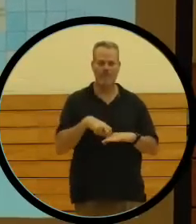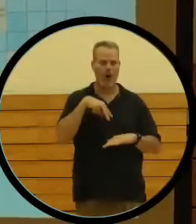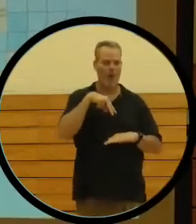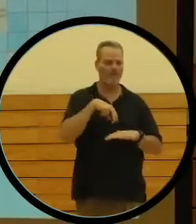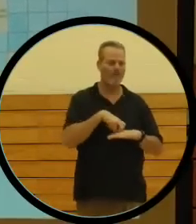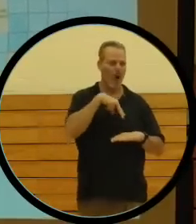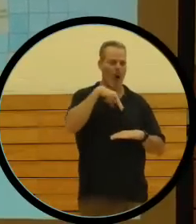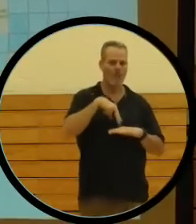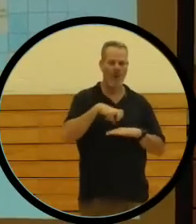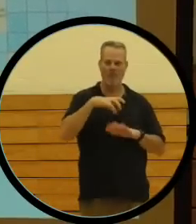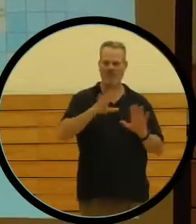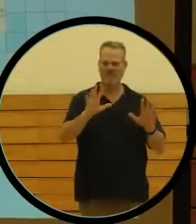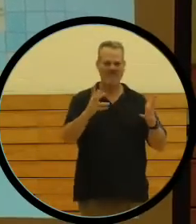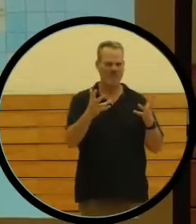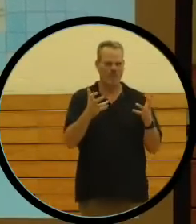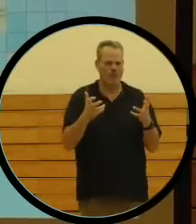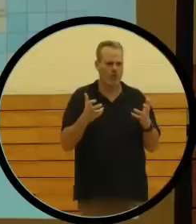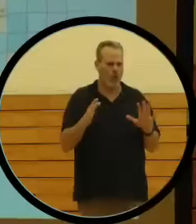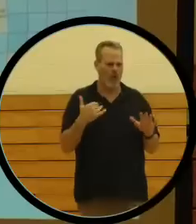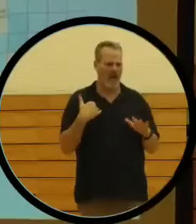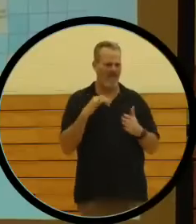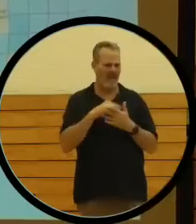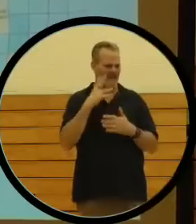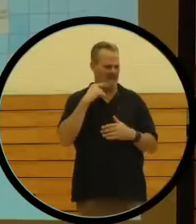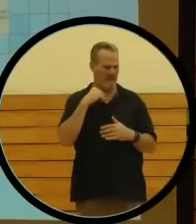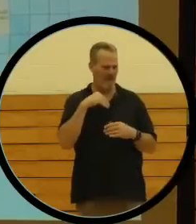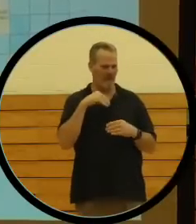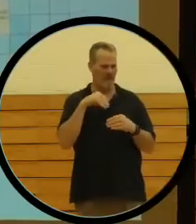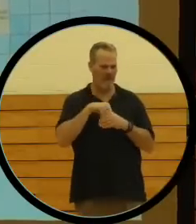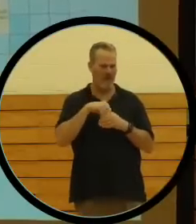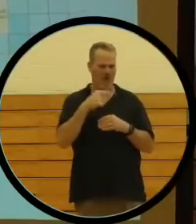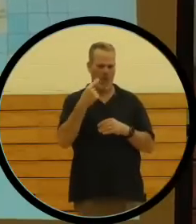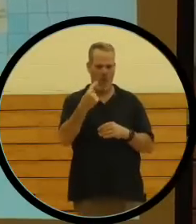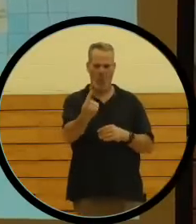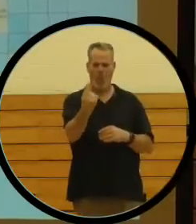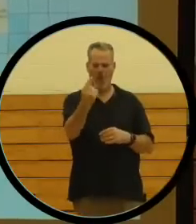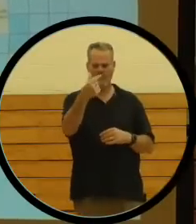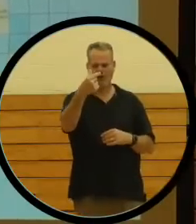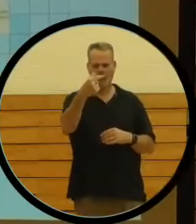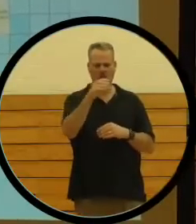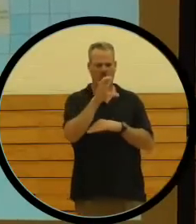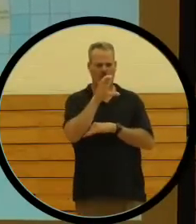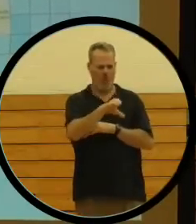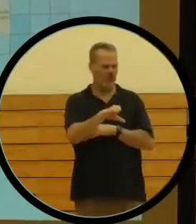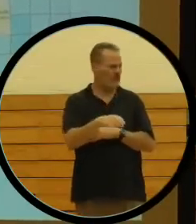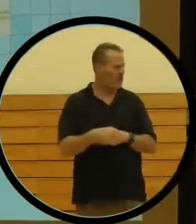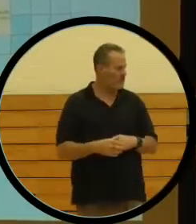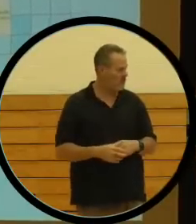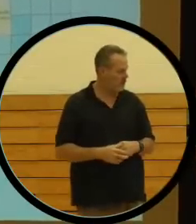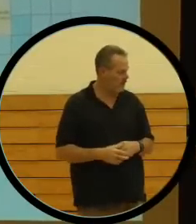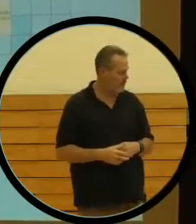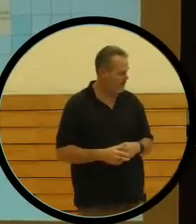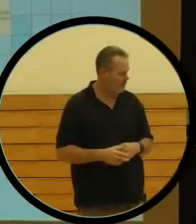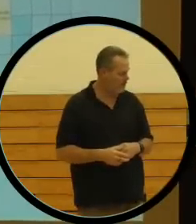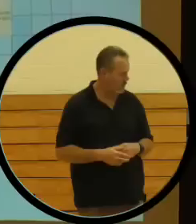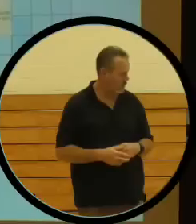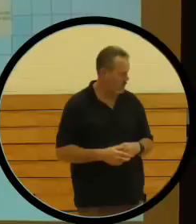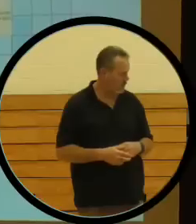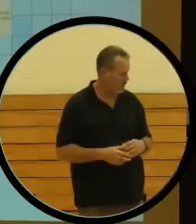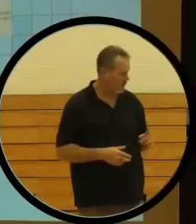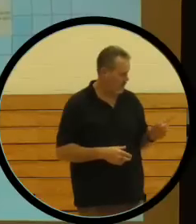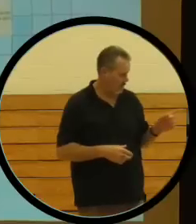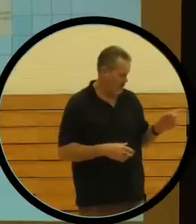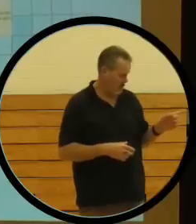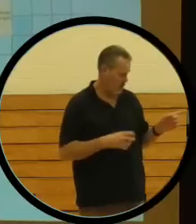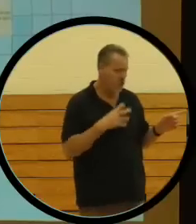So you don't want to be in an earthquake that's applying a 1G force the other direction, okay? But what you experienced in here was